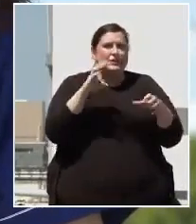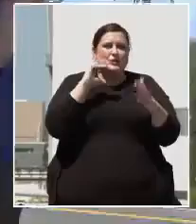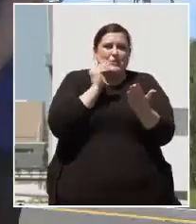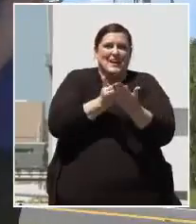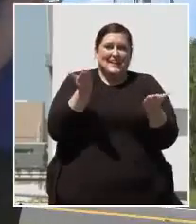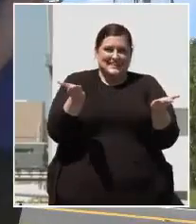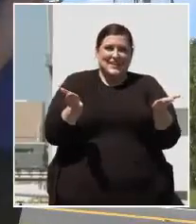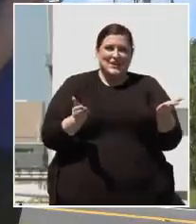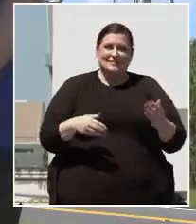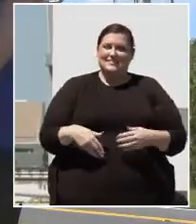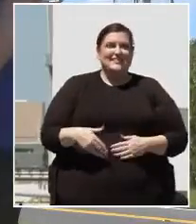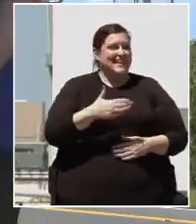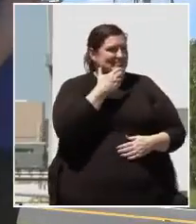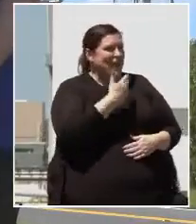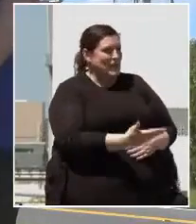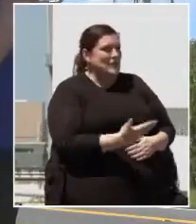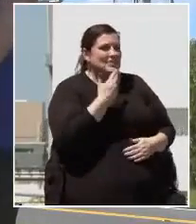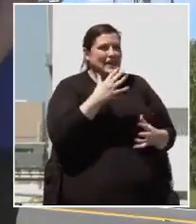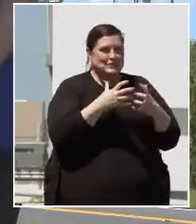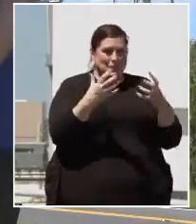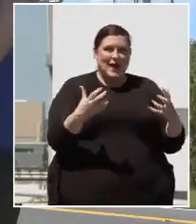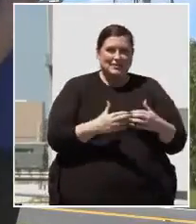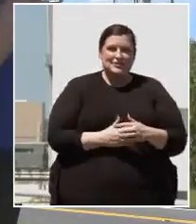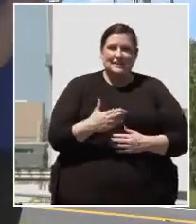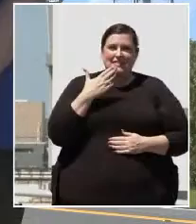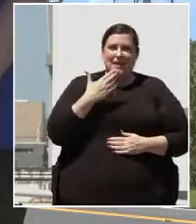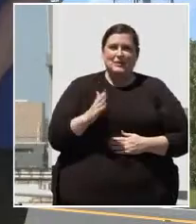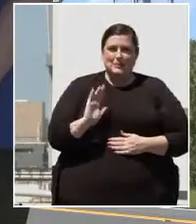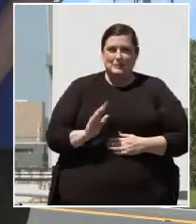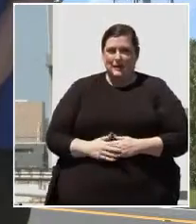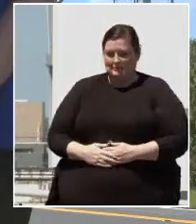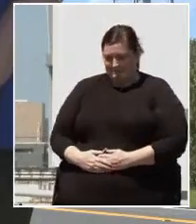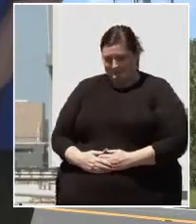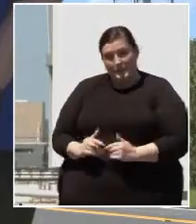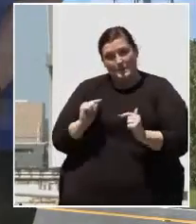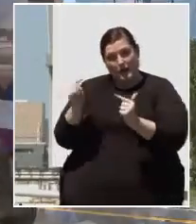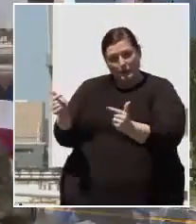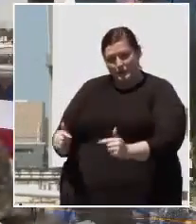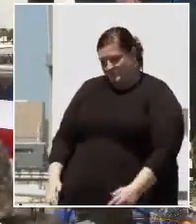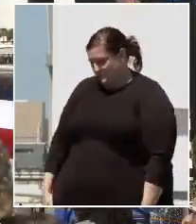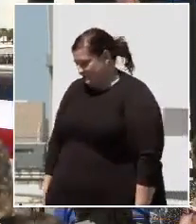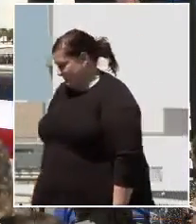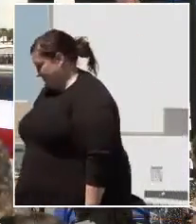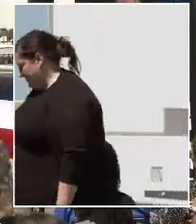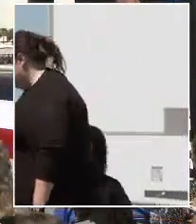get us here and thank you Charlie thanks so much thank you back to